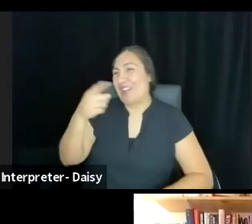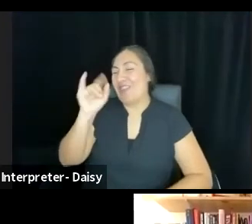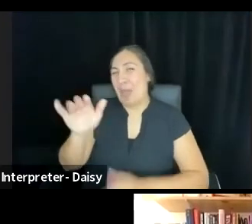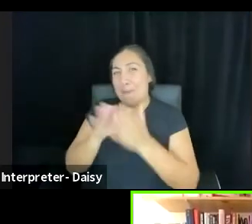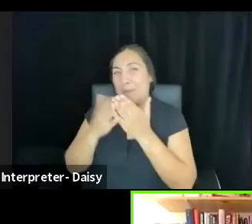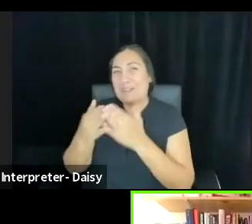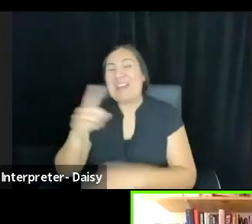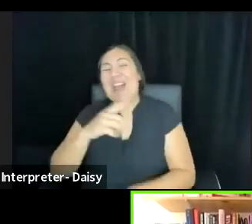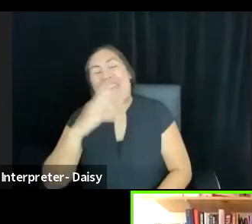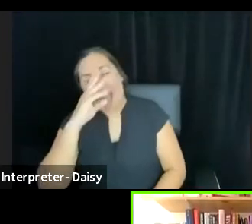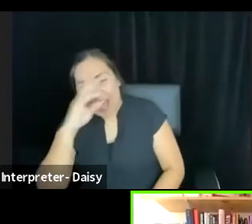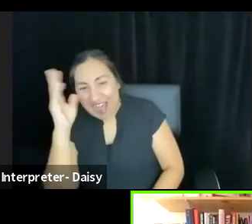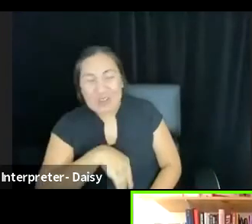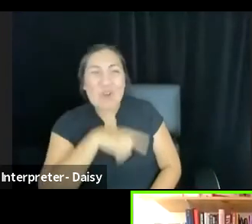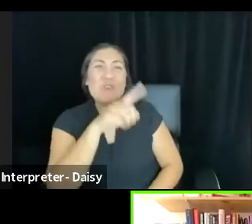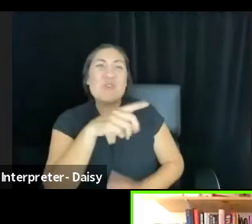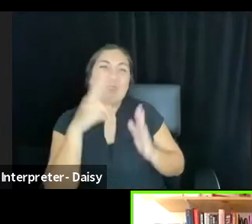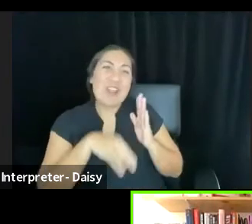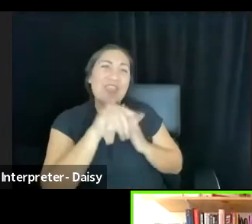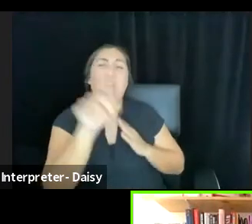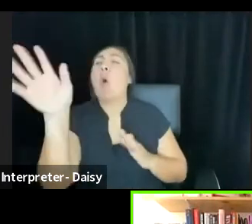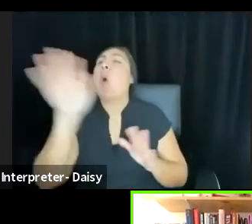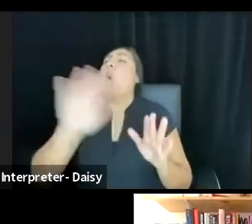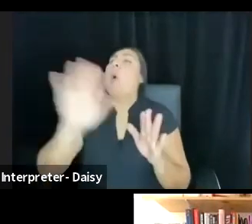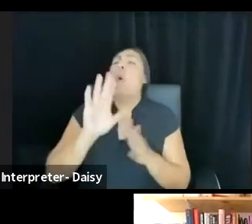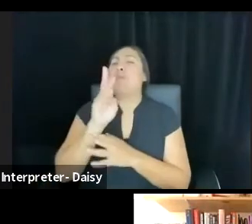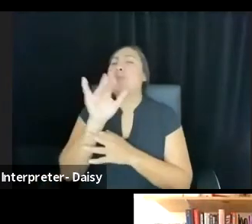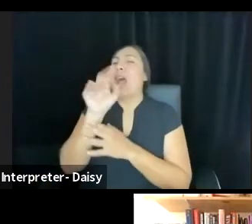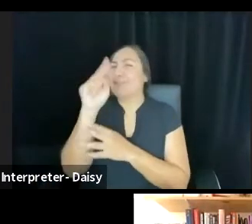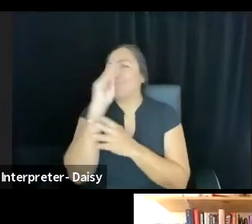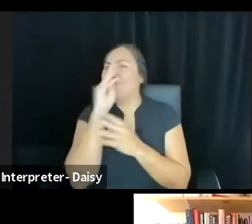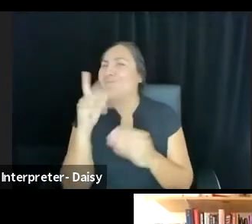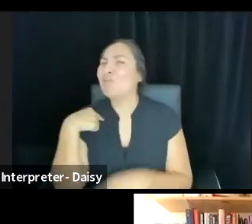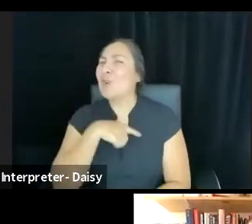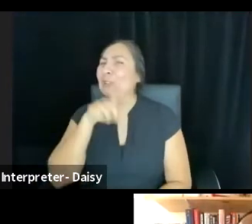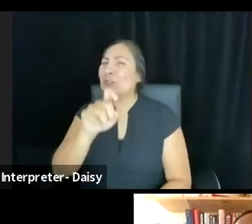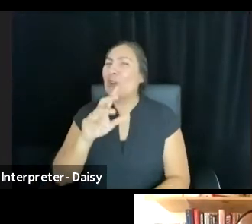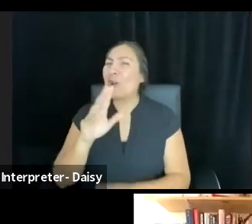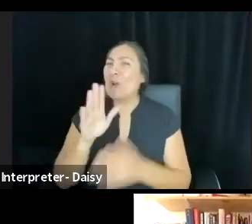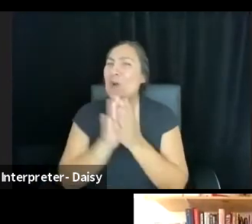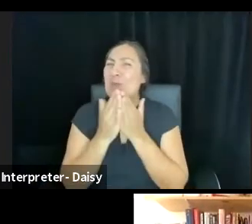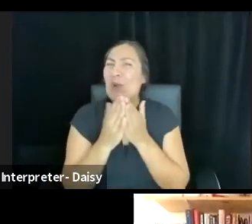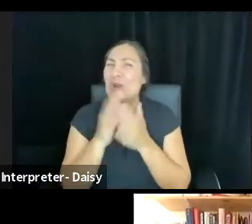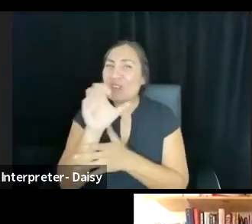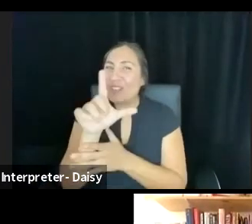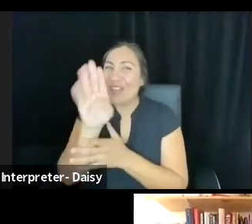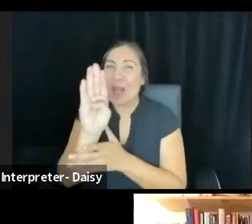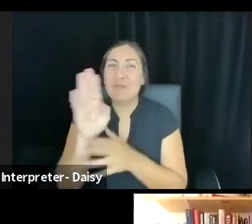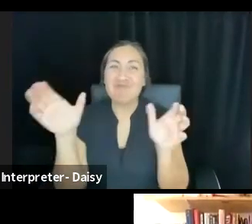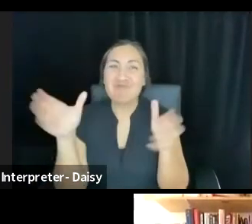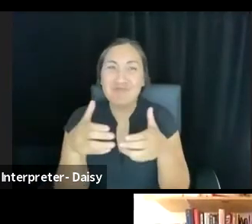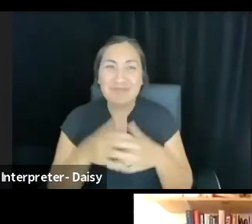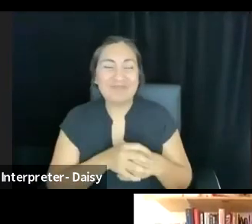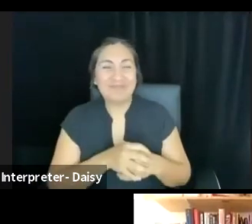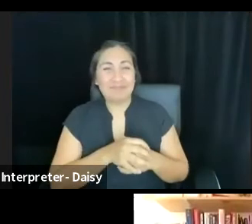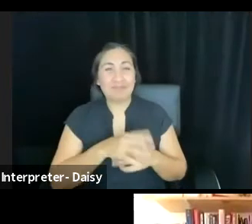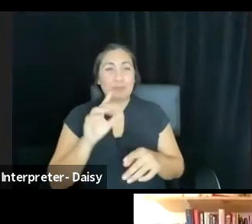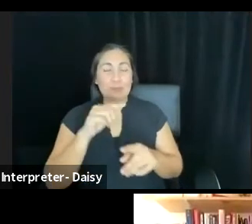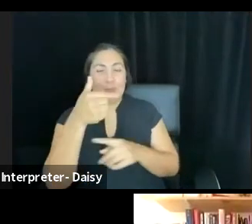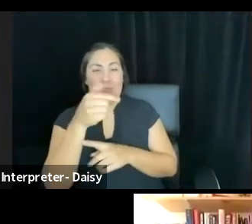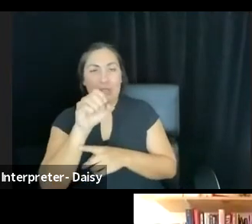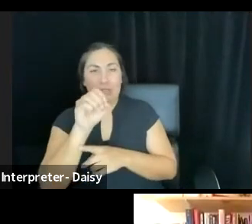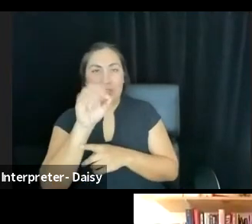right now. Oh, it's a book club. We gotta make it up. Yeah, so that is definitely happening. Another thing that comes up for me